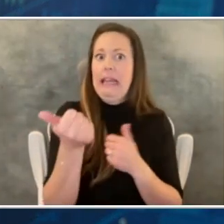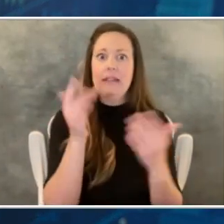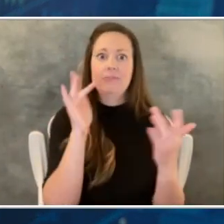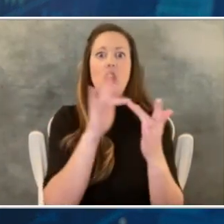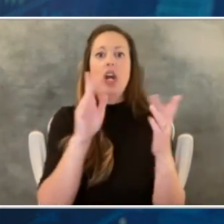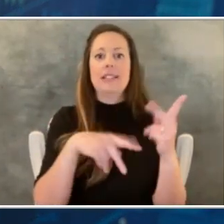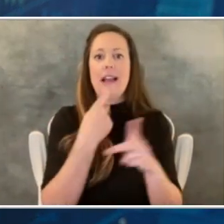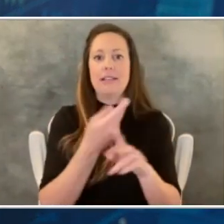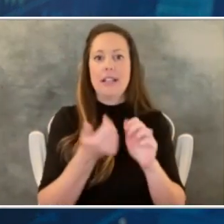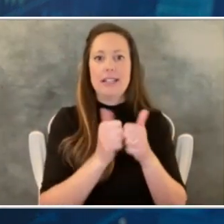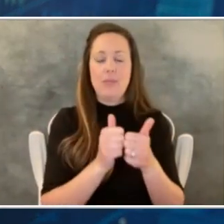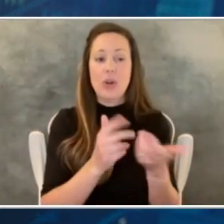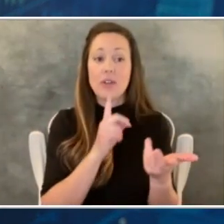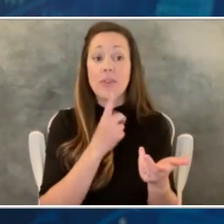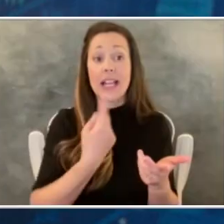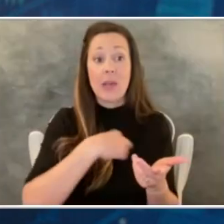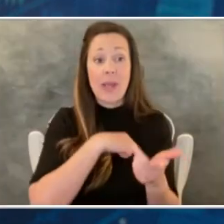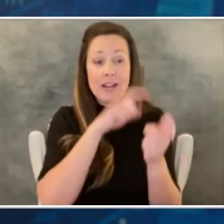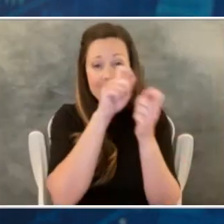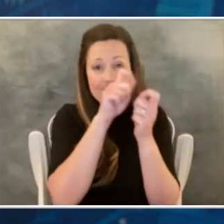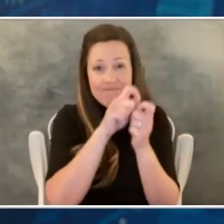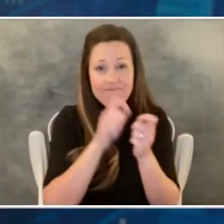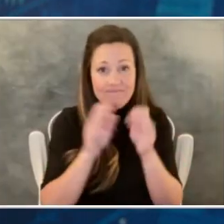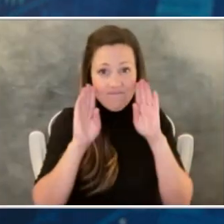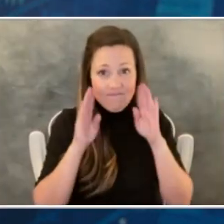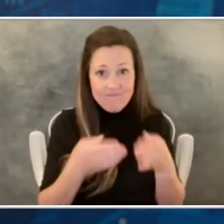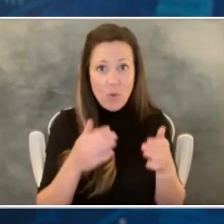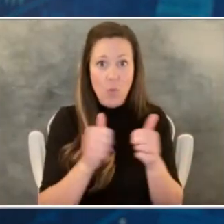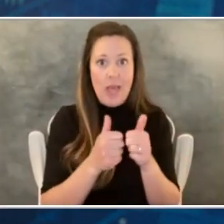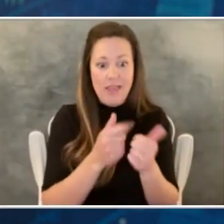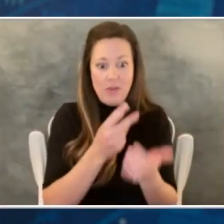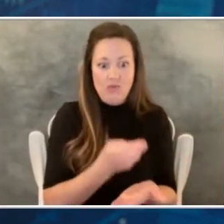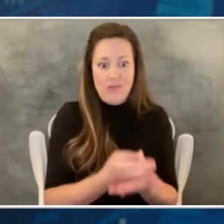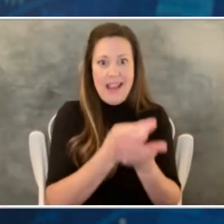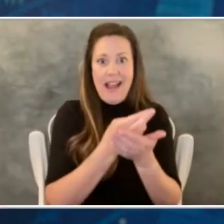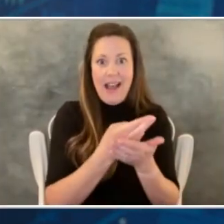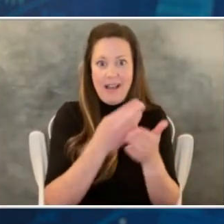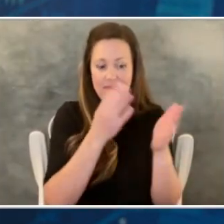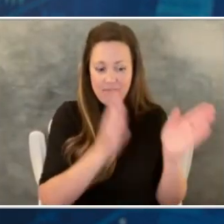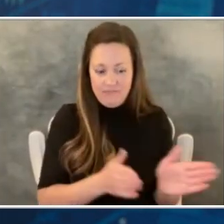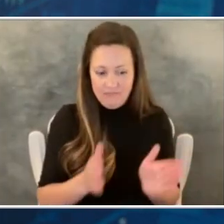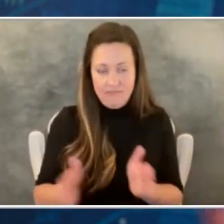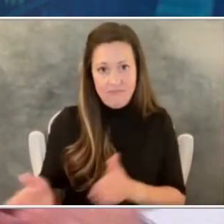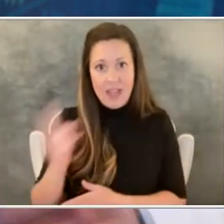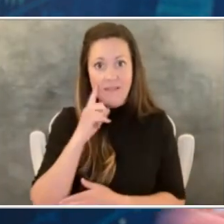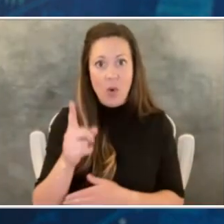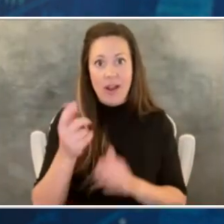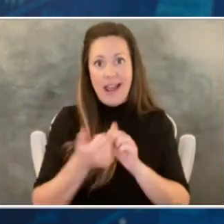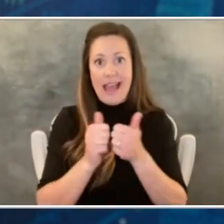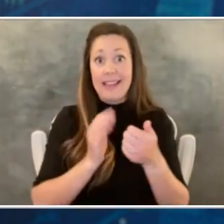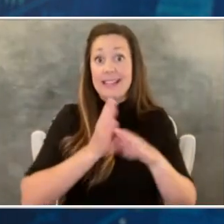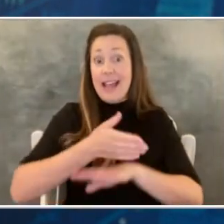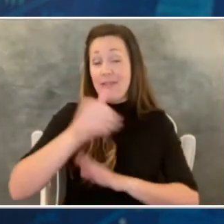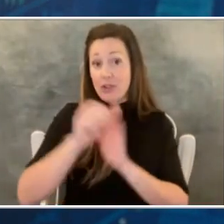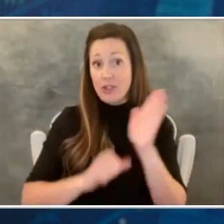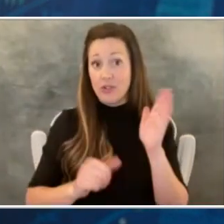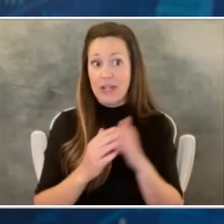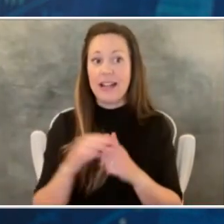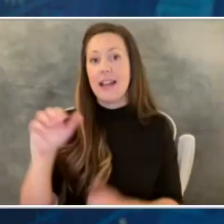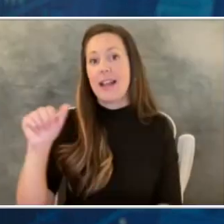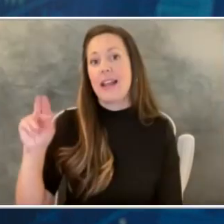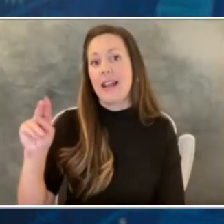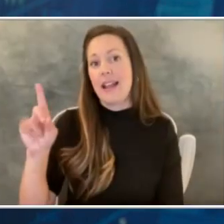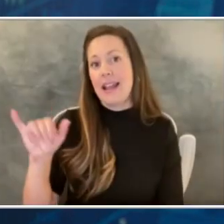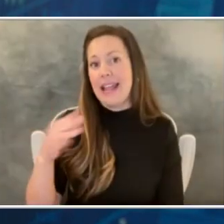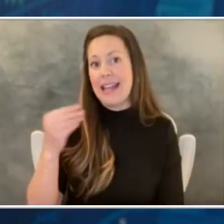very meticulous in how we progress our athletes after surgery. We have a very regimented, phased rehab protocol. Certainly Andy and his colleagues do an exceptional job